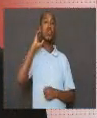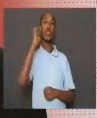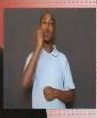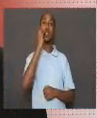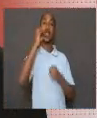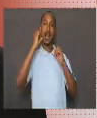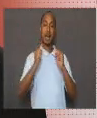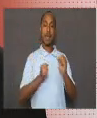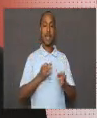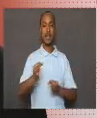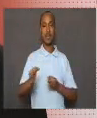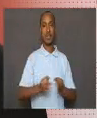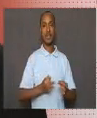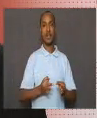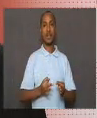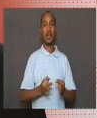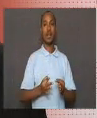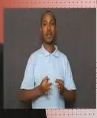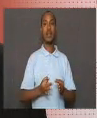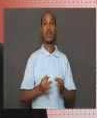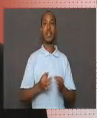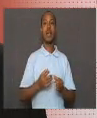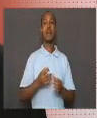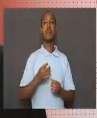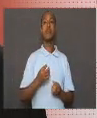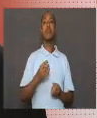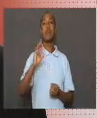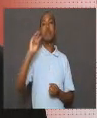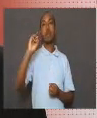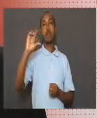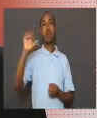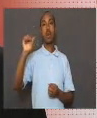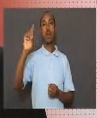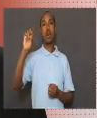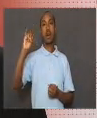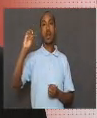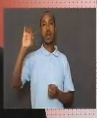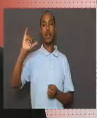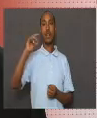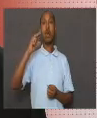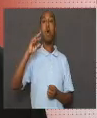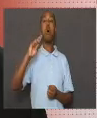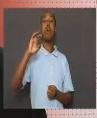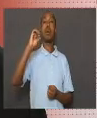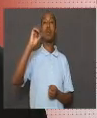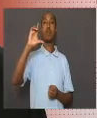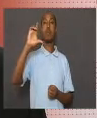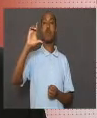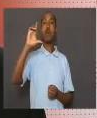Concentration can be expressed in terms of molarity or mole per liter.